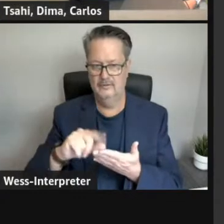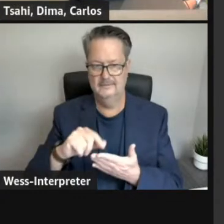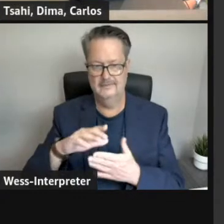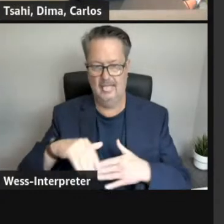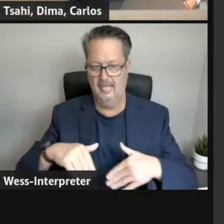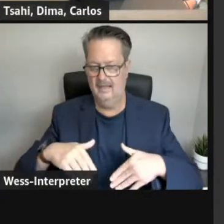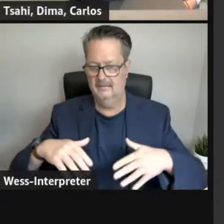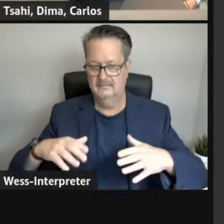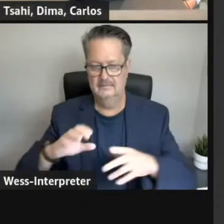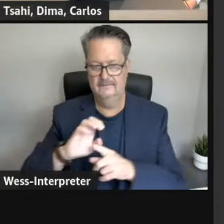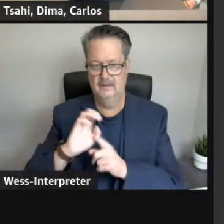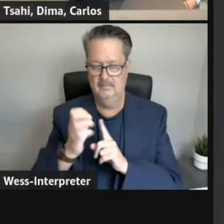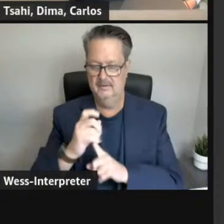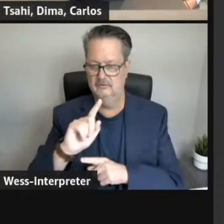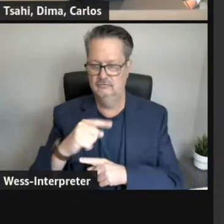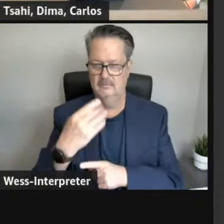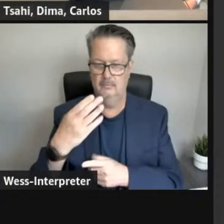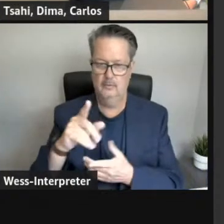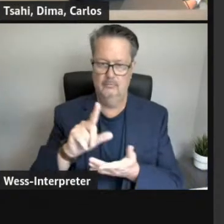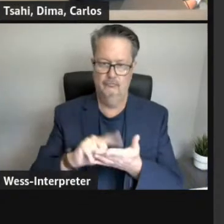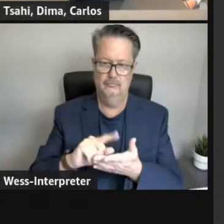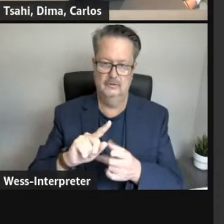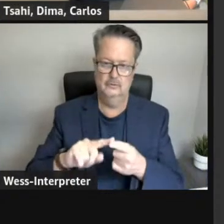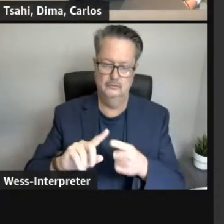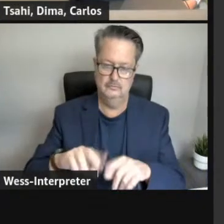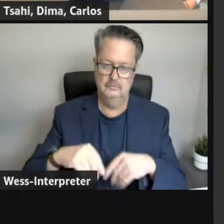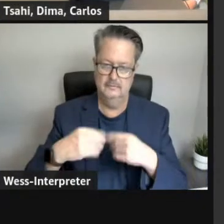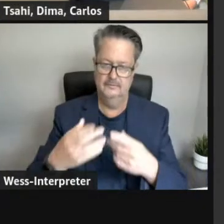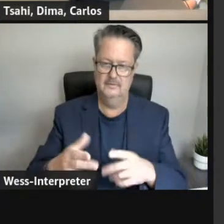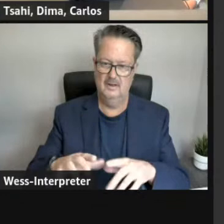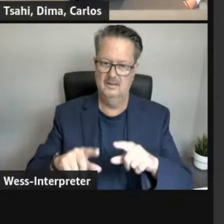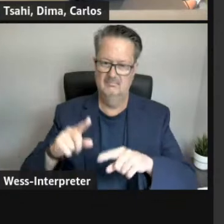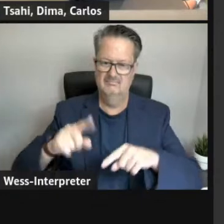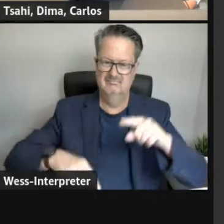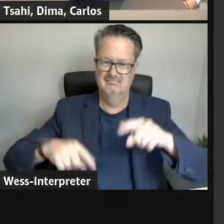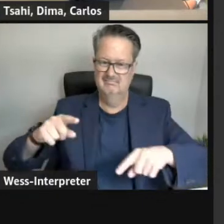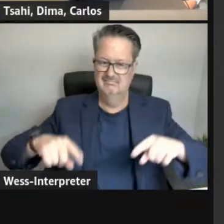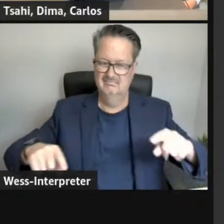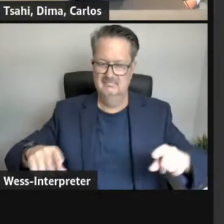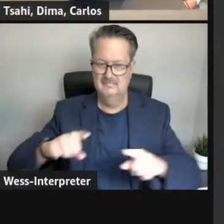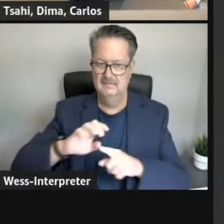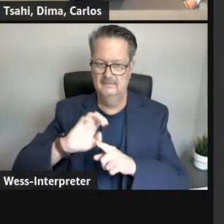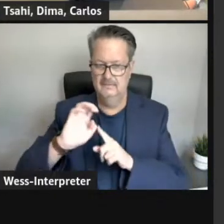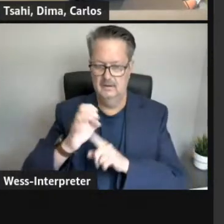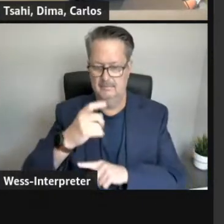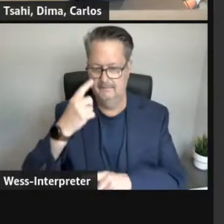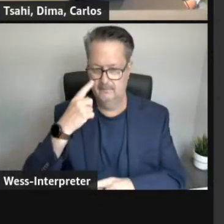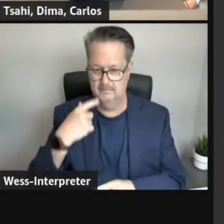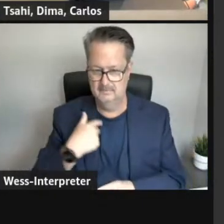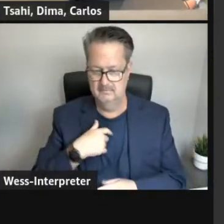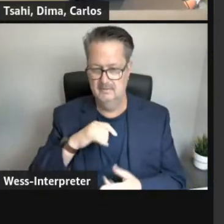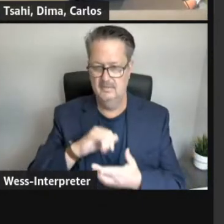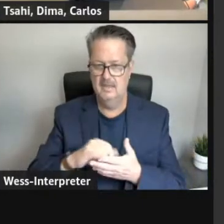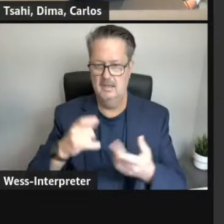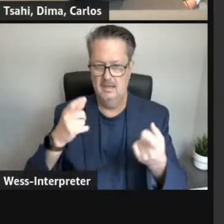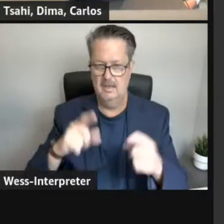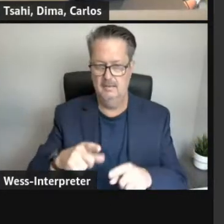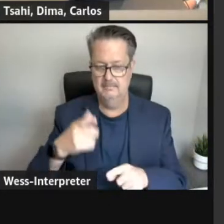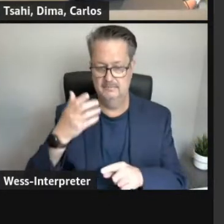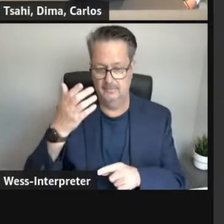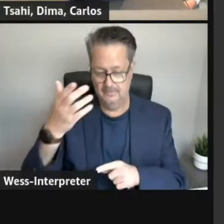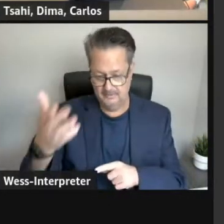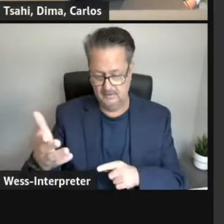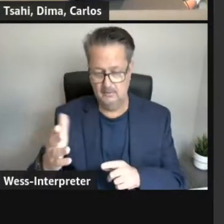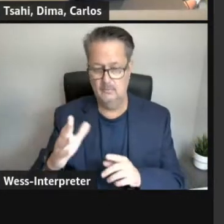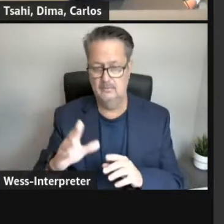It's just a blueprint that will allow us to create multiple environments from it. So this happens here. So we provide,